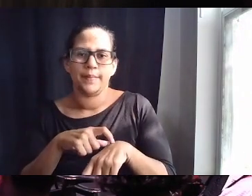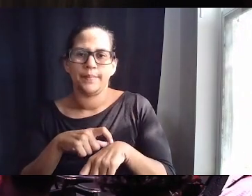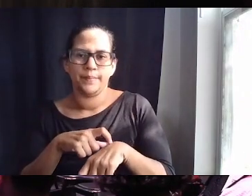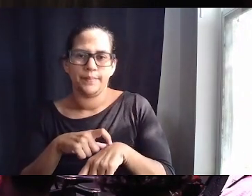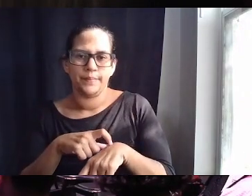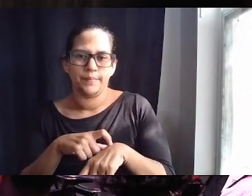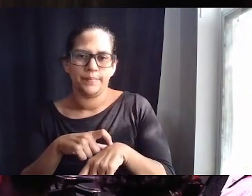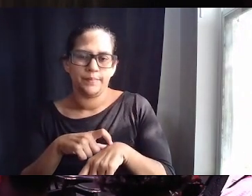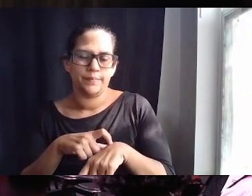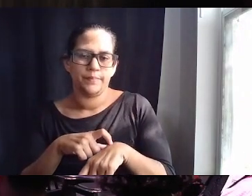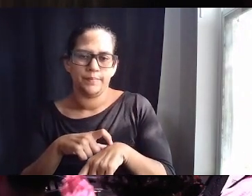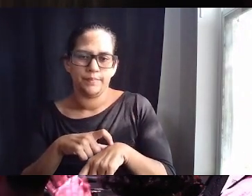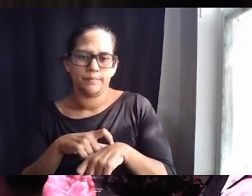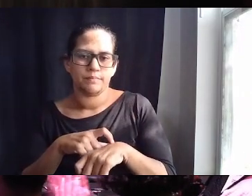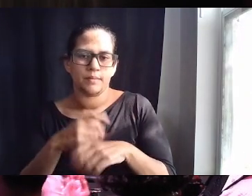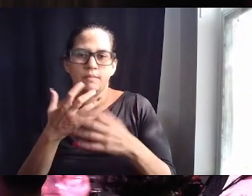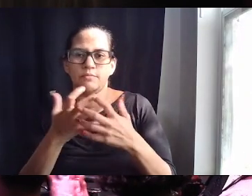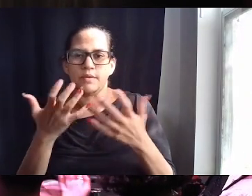Muchas gracias.